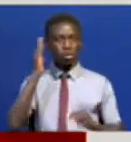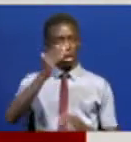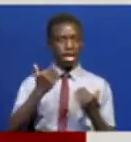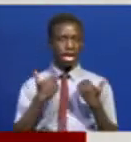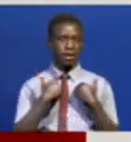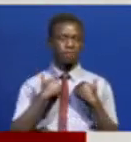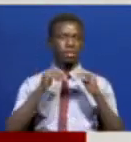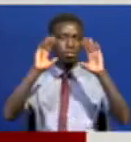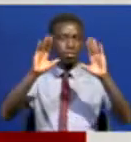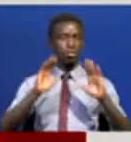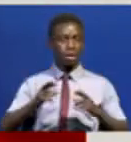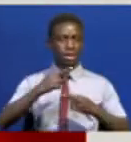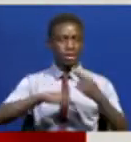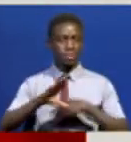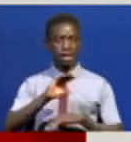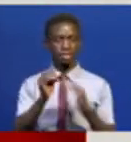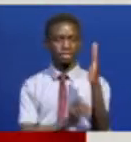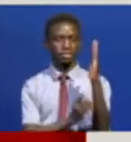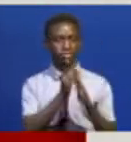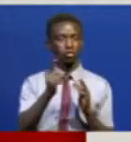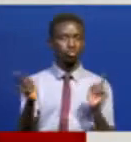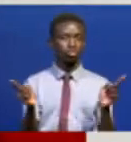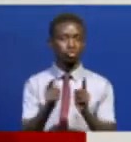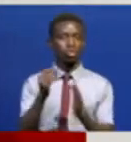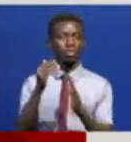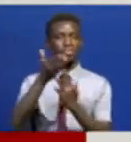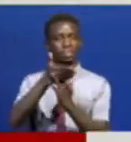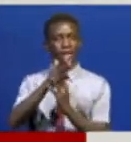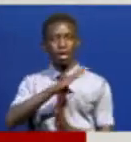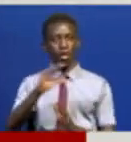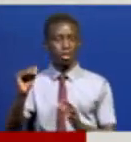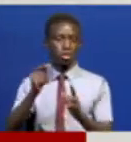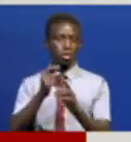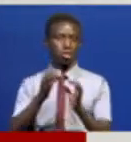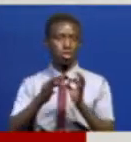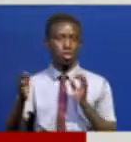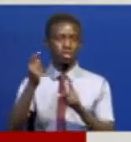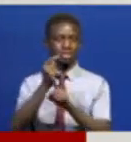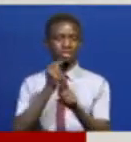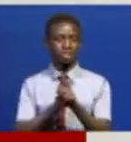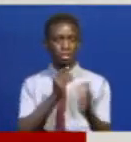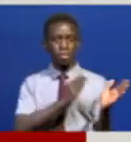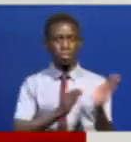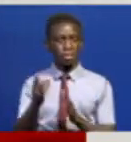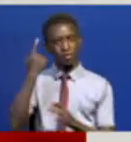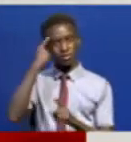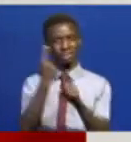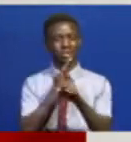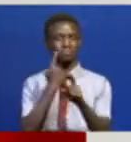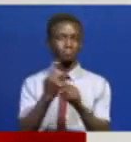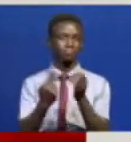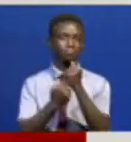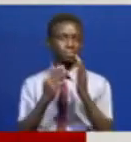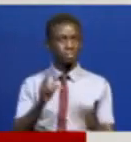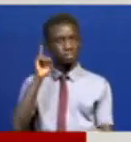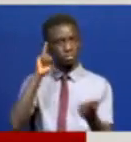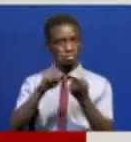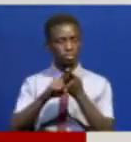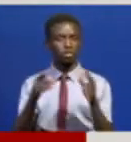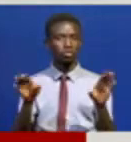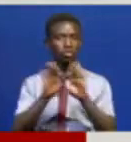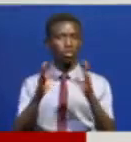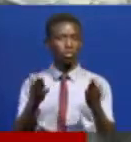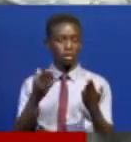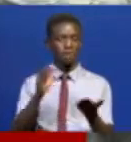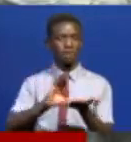and development of strategic short, medium and long-term plans by the various housing stakeholders in order to bridge the funding